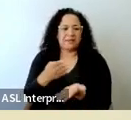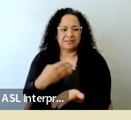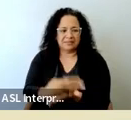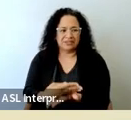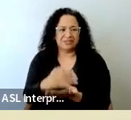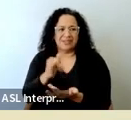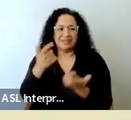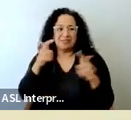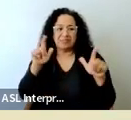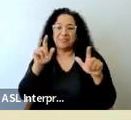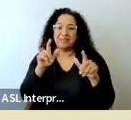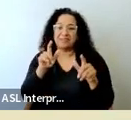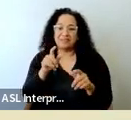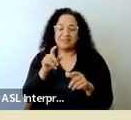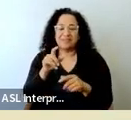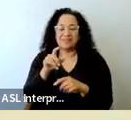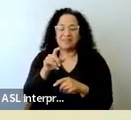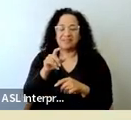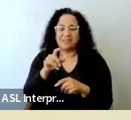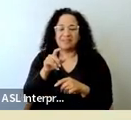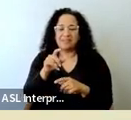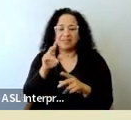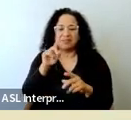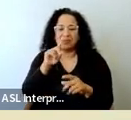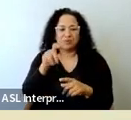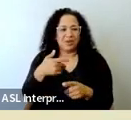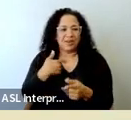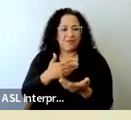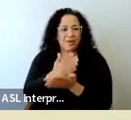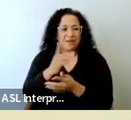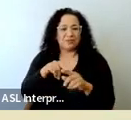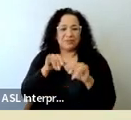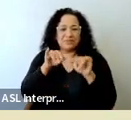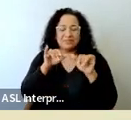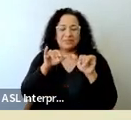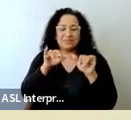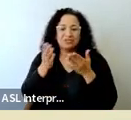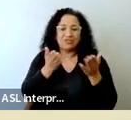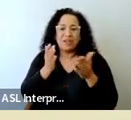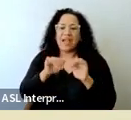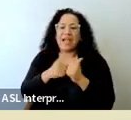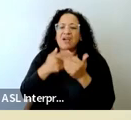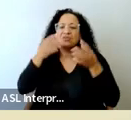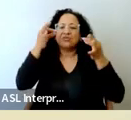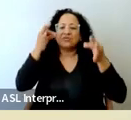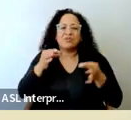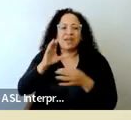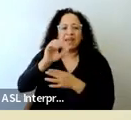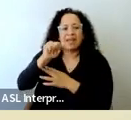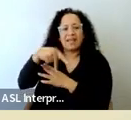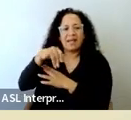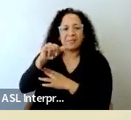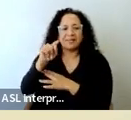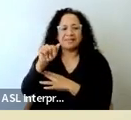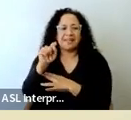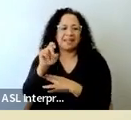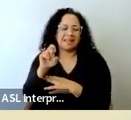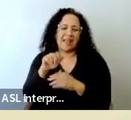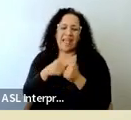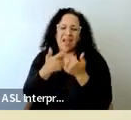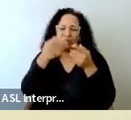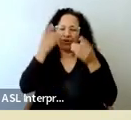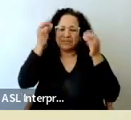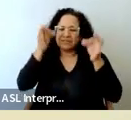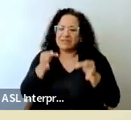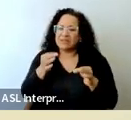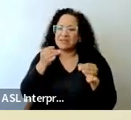question. In a system where you have entitlements to services, how do you capitate a budget? How do you determine an individual budget? So we were all